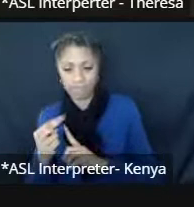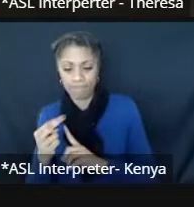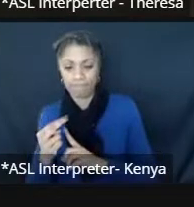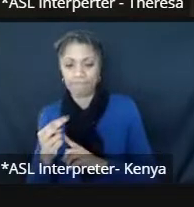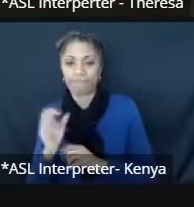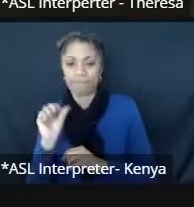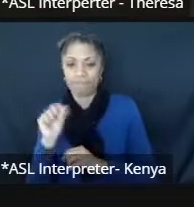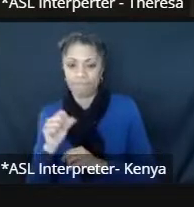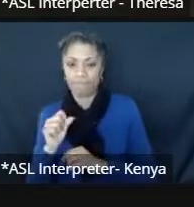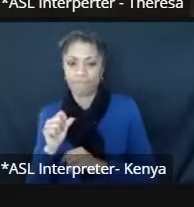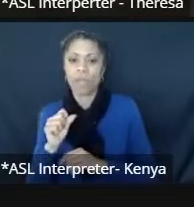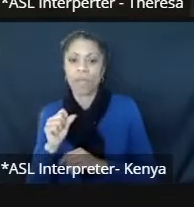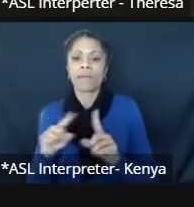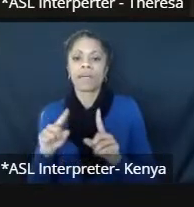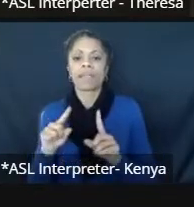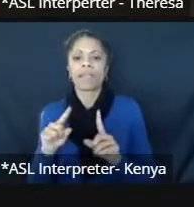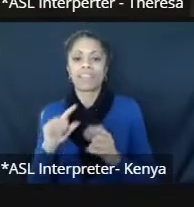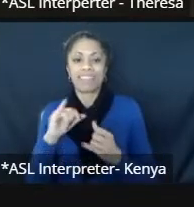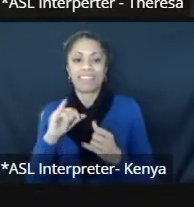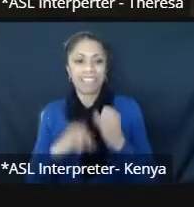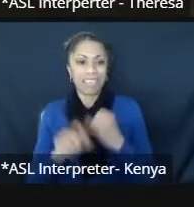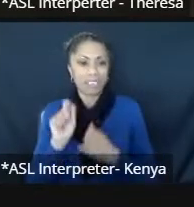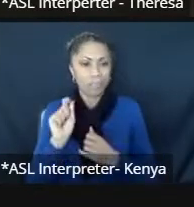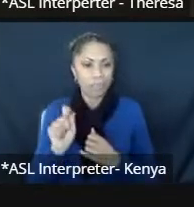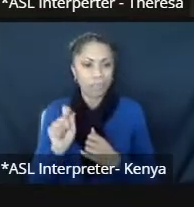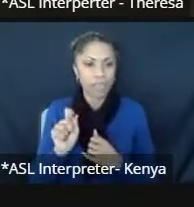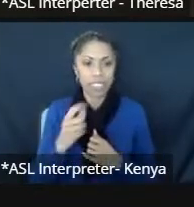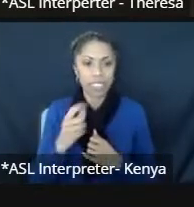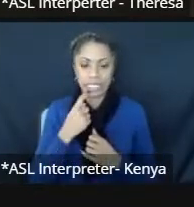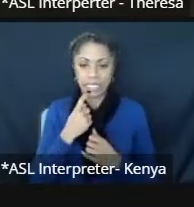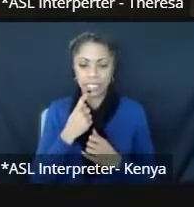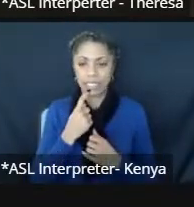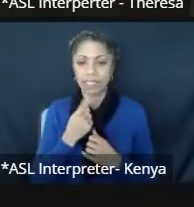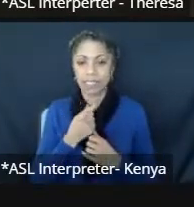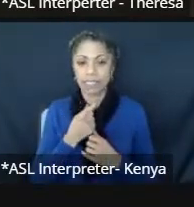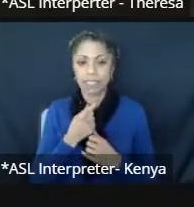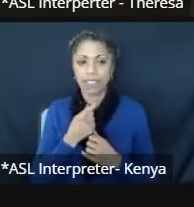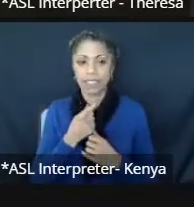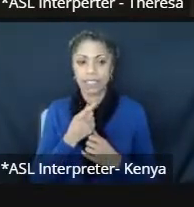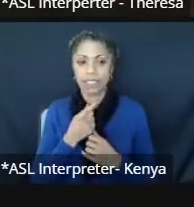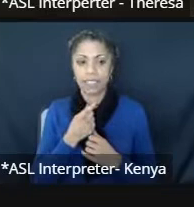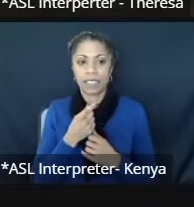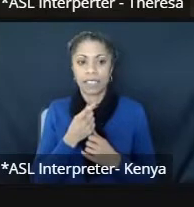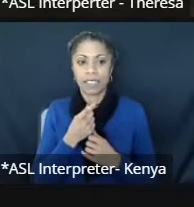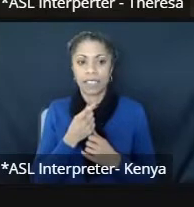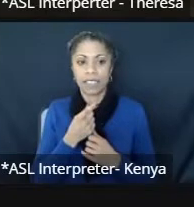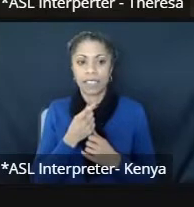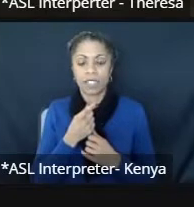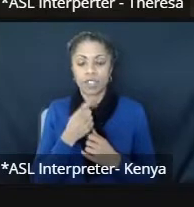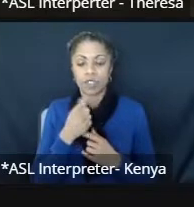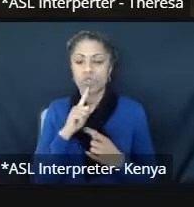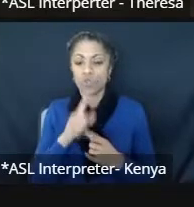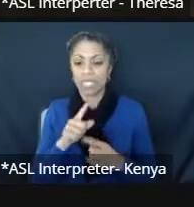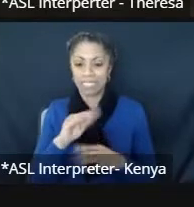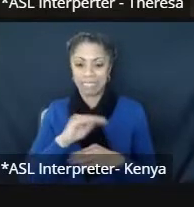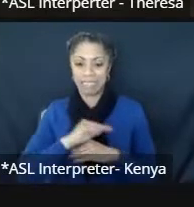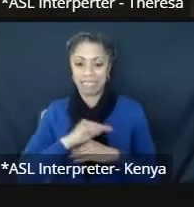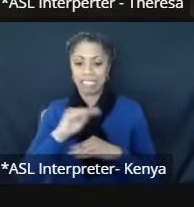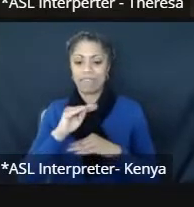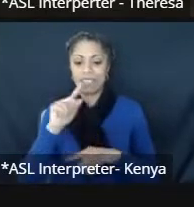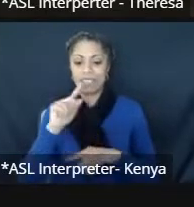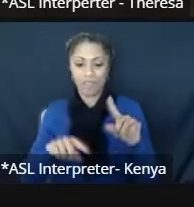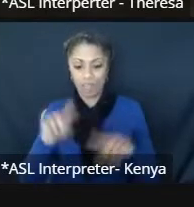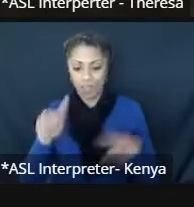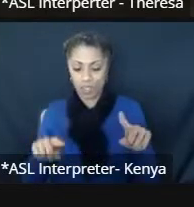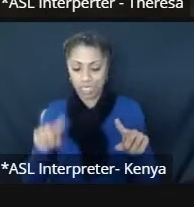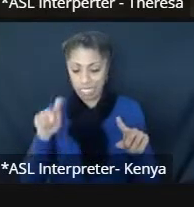One of the things, just the last bullet here, we really feel like in order to meet truly the diverse needs of our students, that we must create that